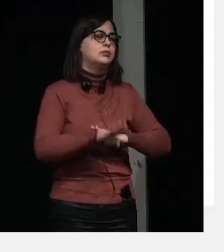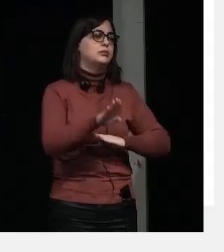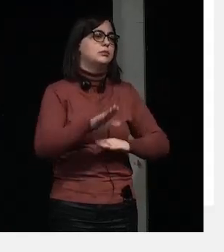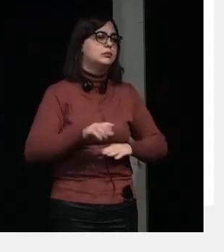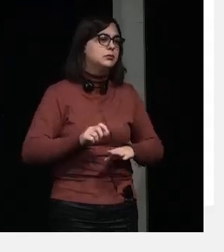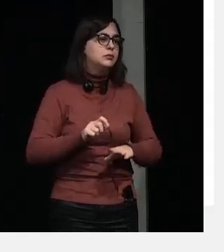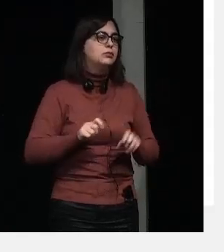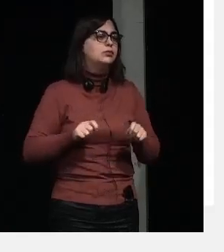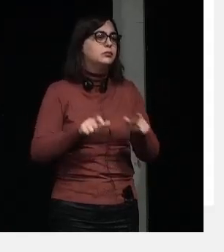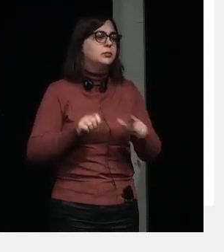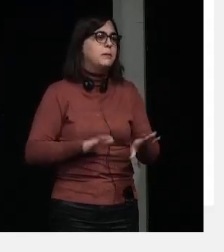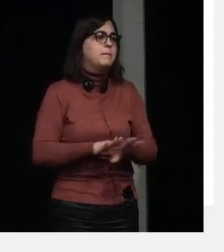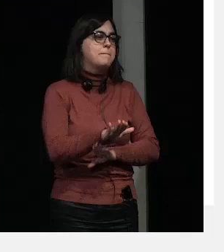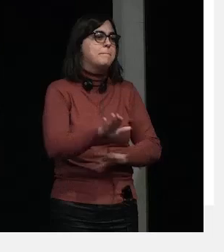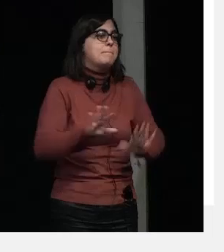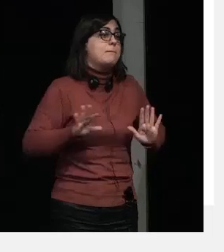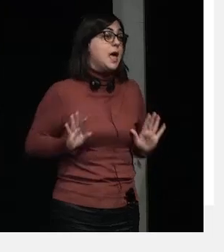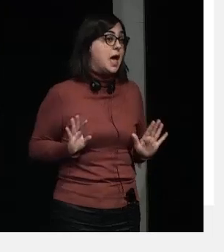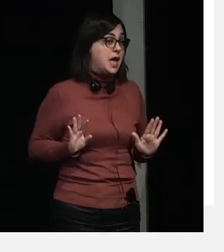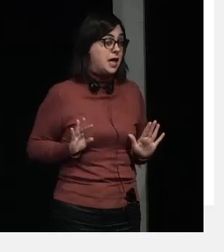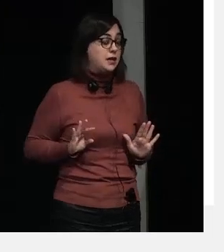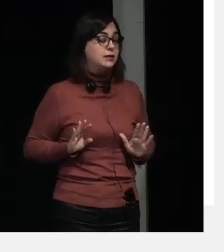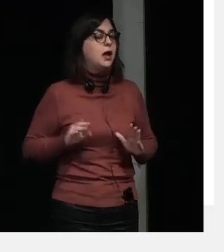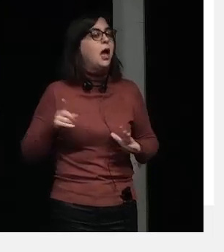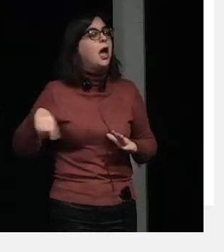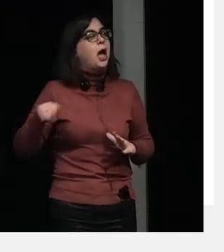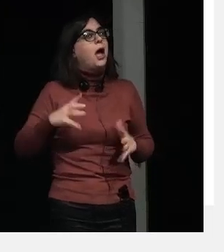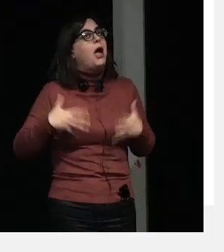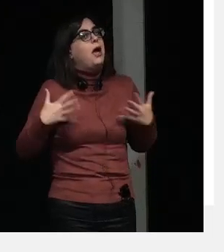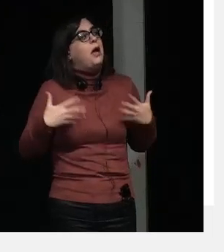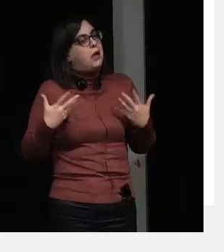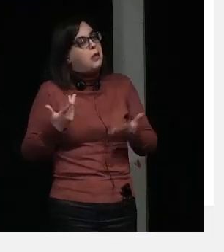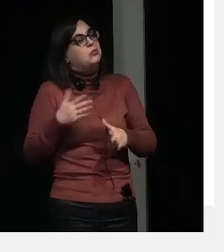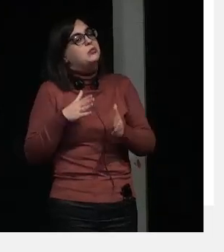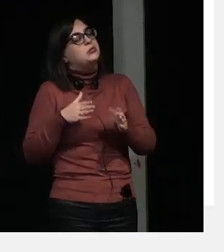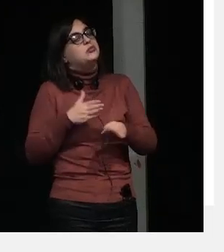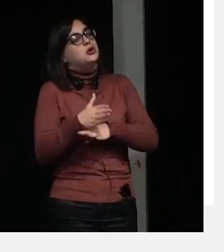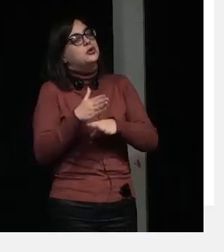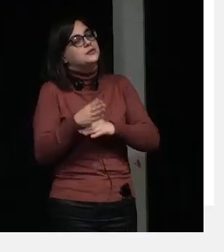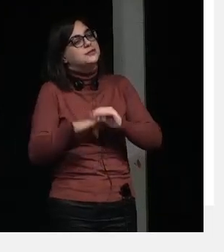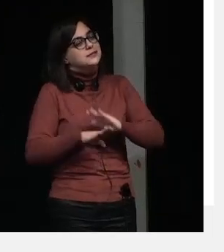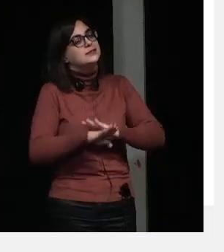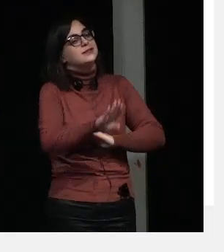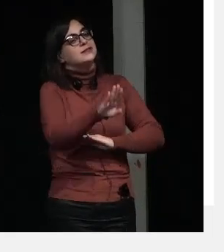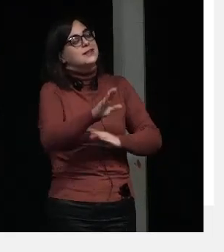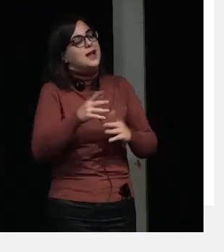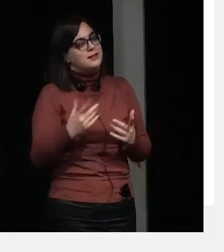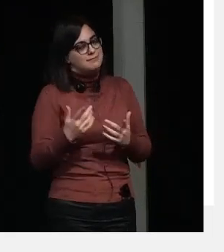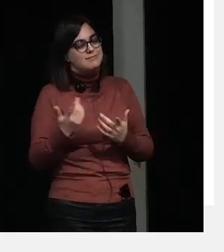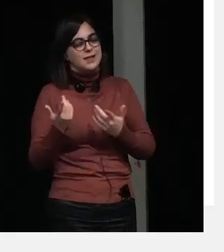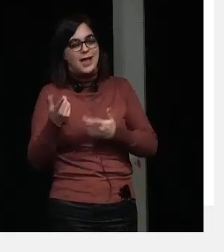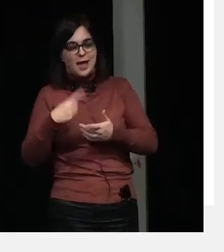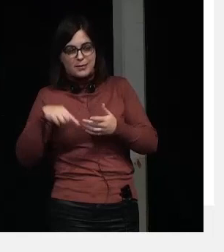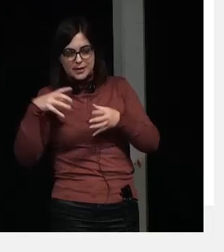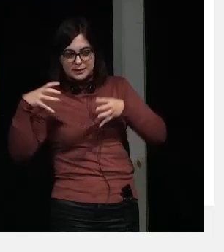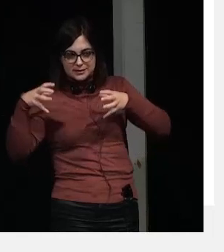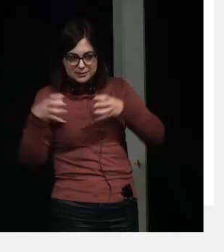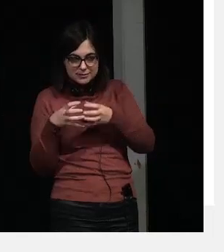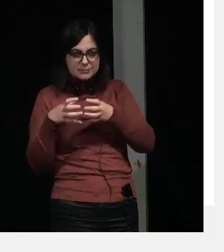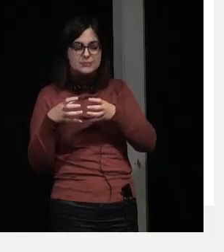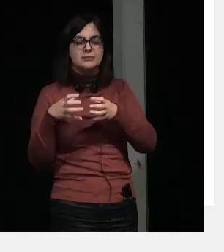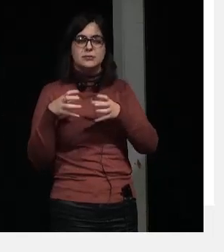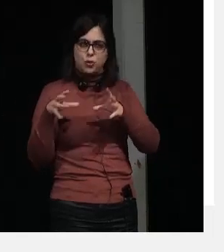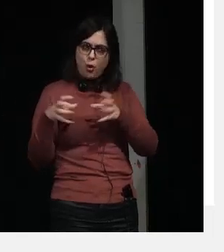And, yeah, and so I think, so what we did was we brought together a bunch of designers